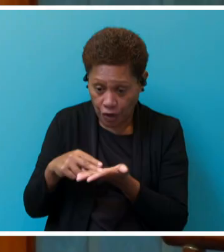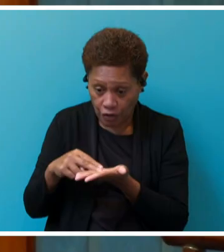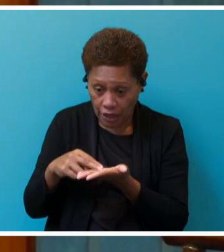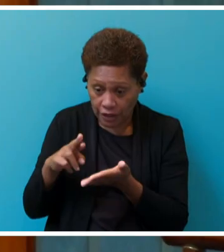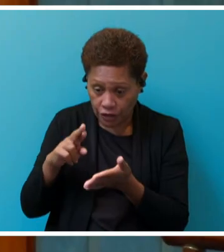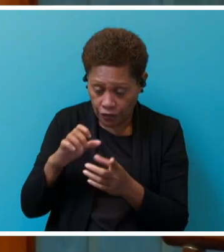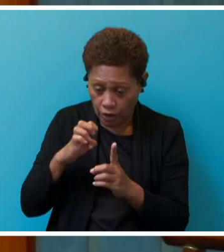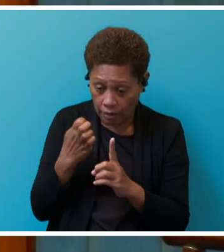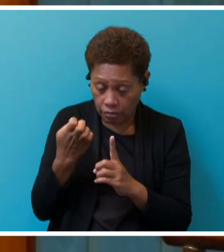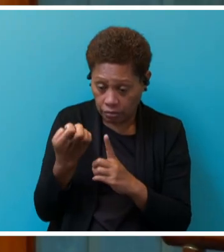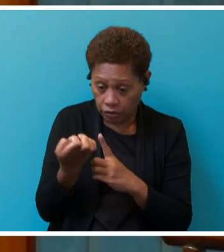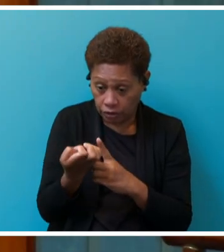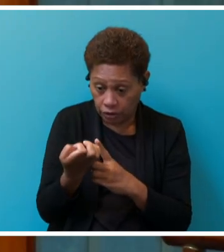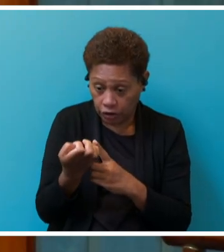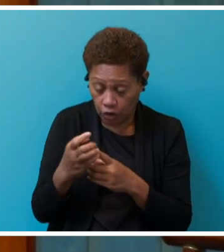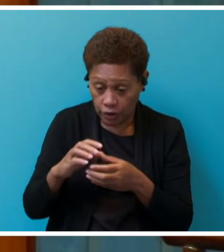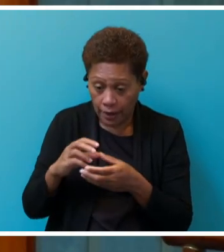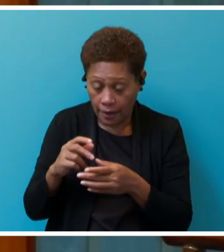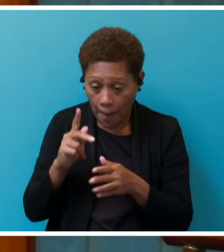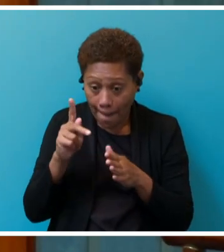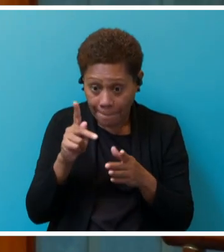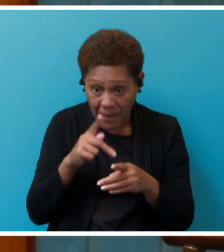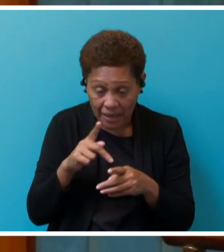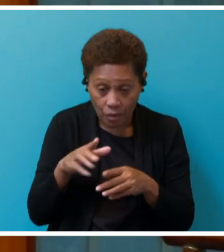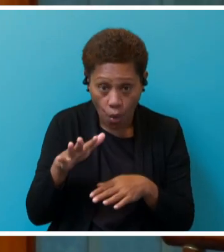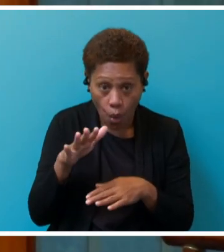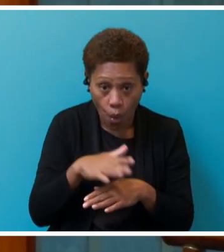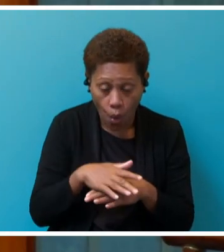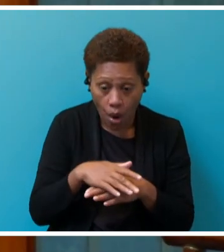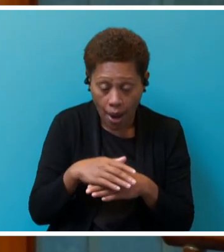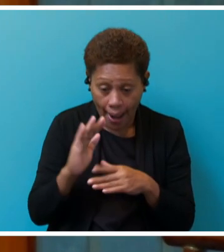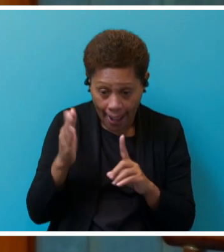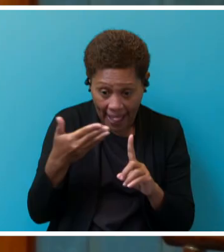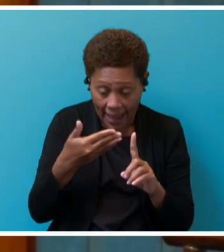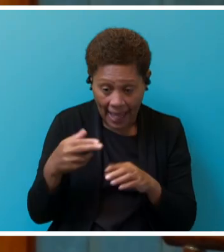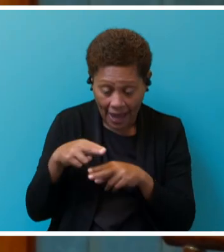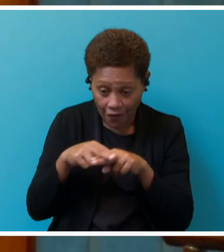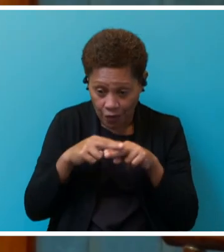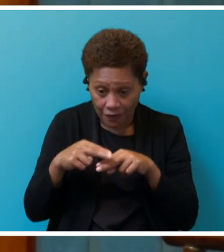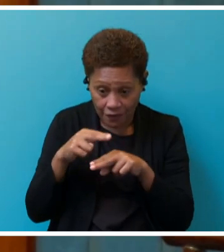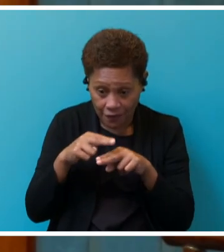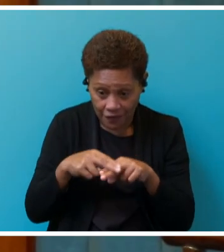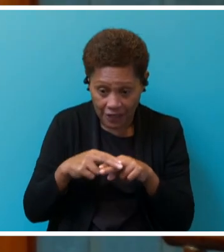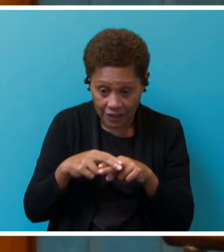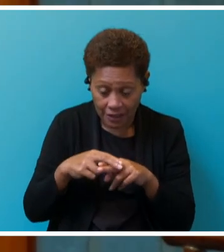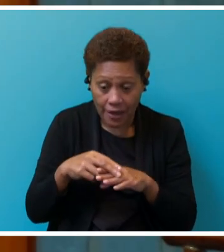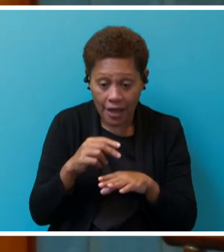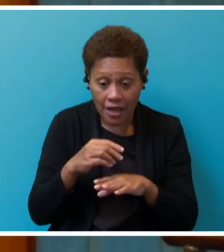environmental stewardship, a principle that aligns perfectly with Fiji's vision for a green and blue